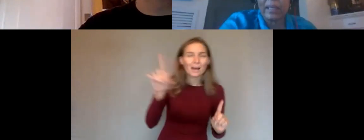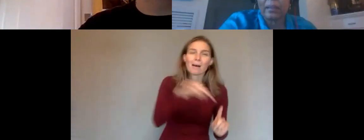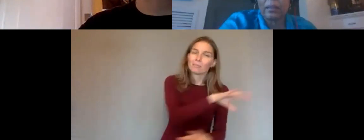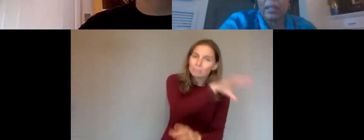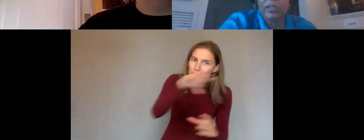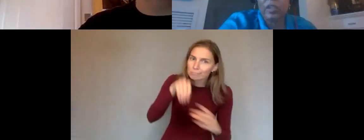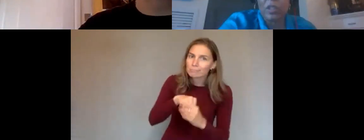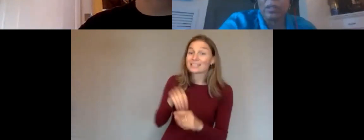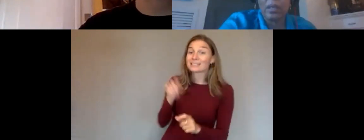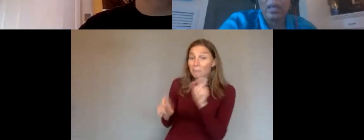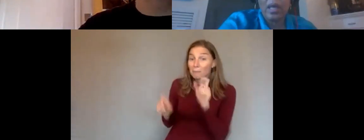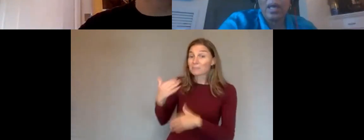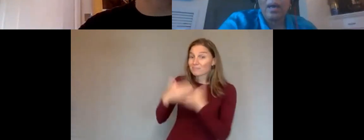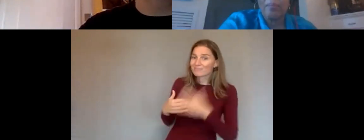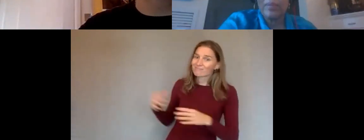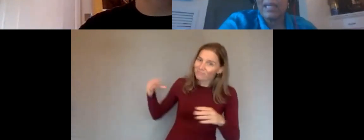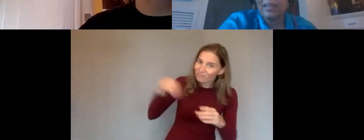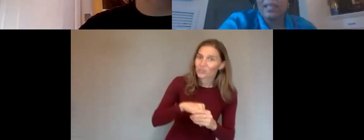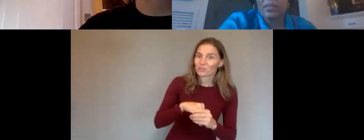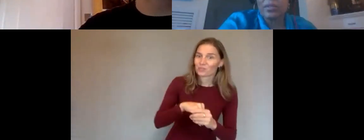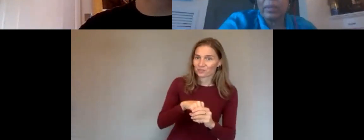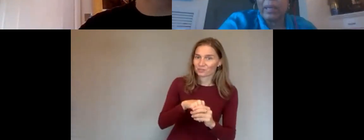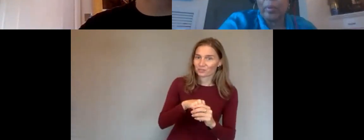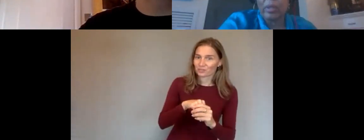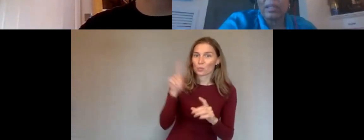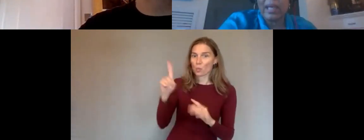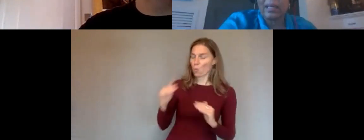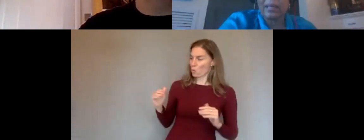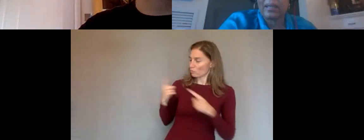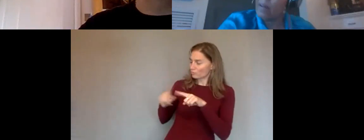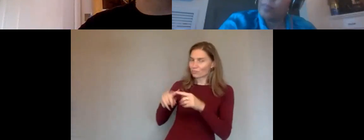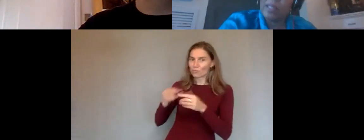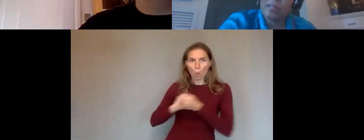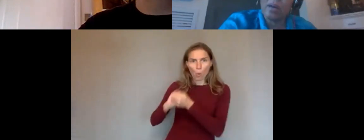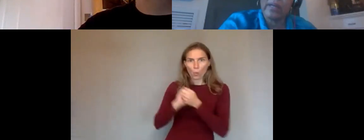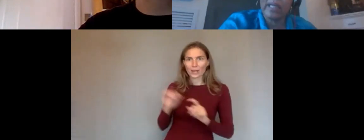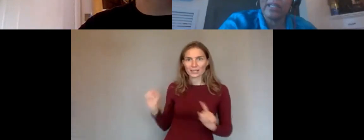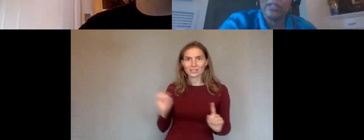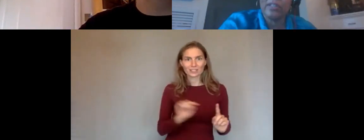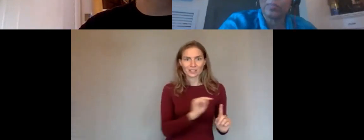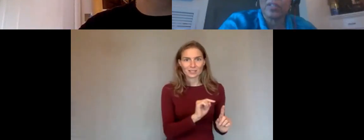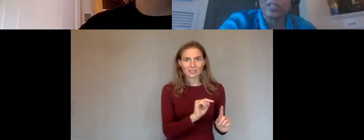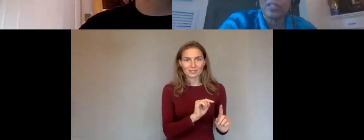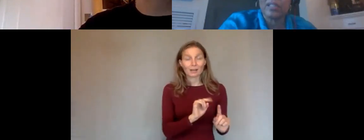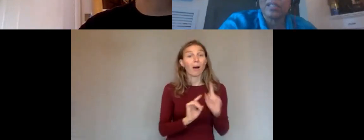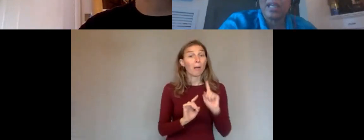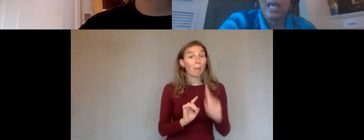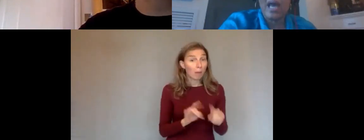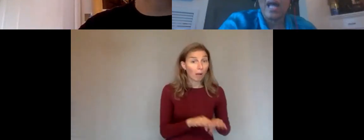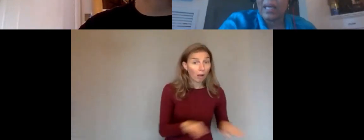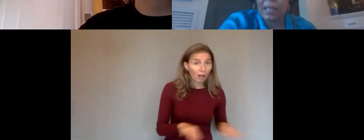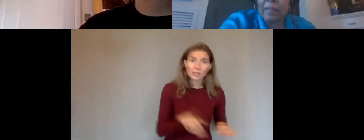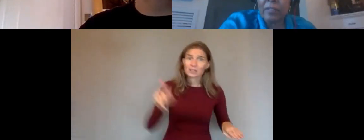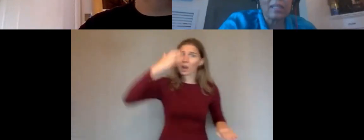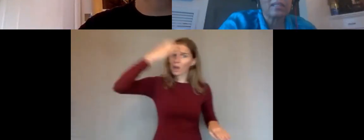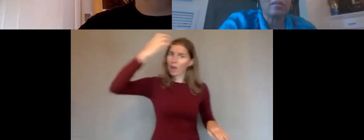the technical adoption. But then I think it's also really important that governments are engaged in this process and